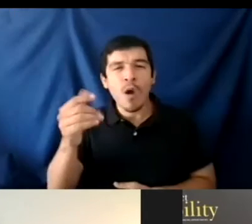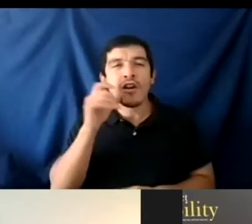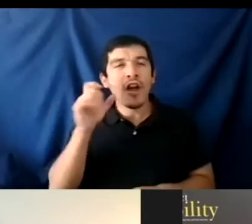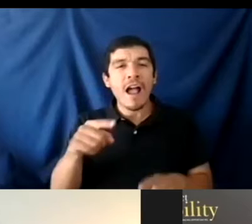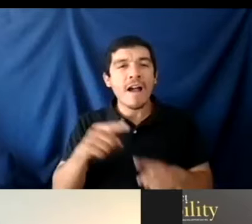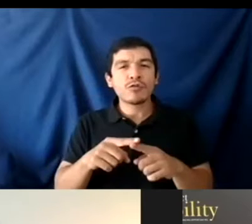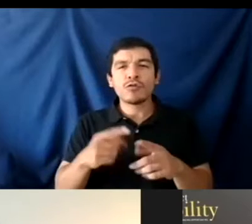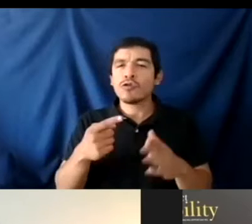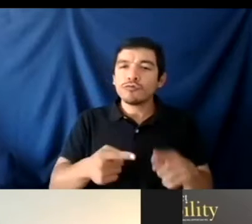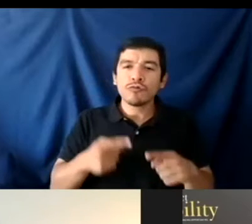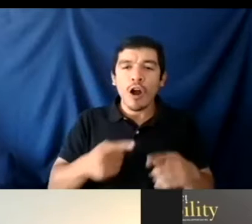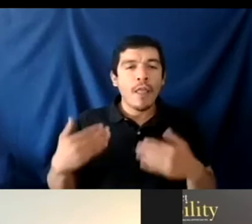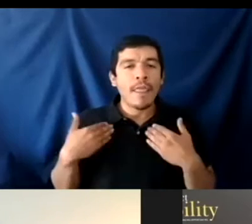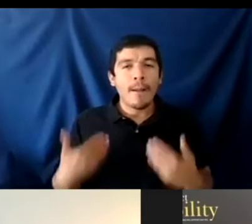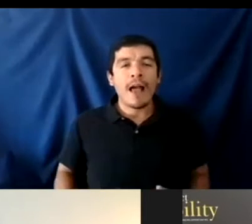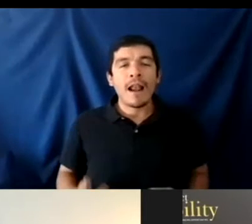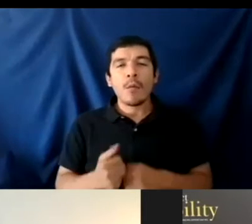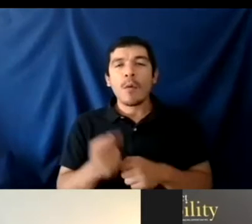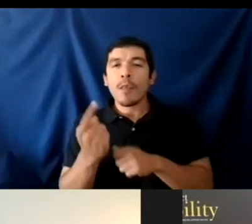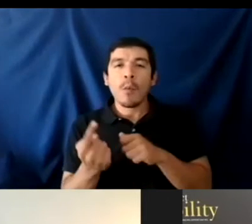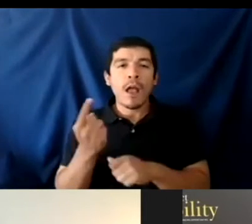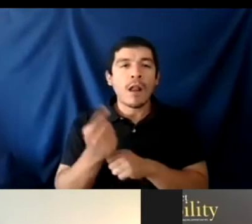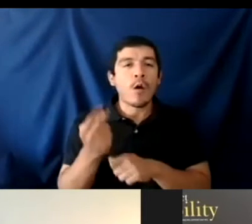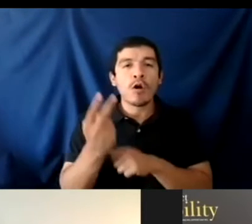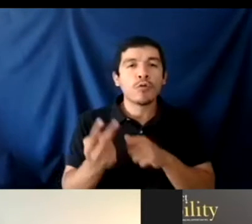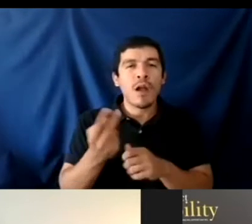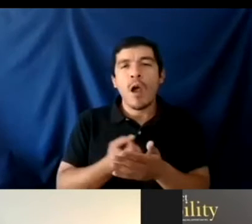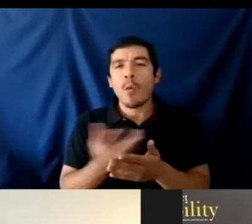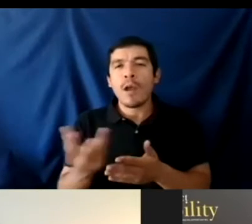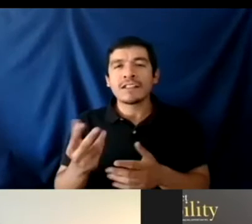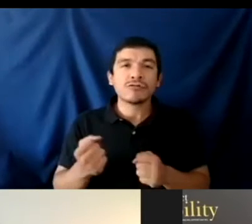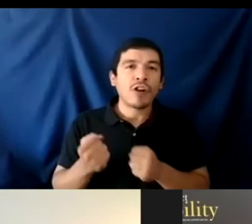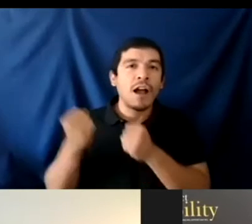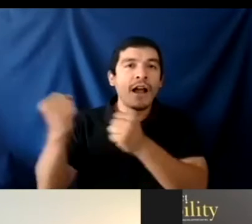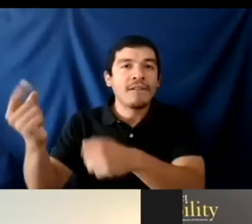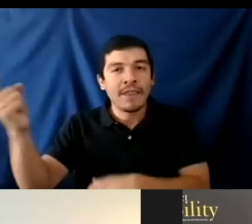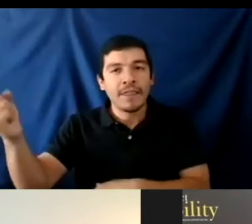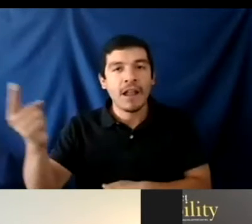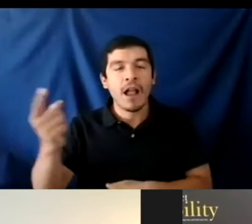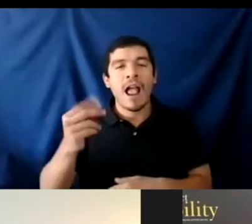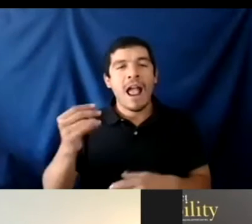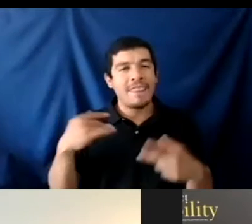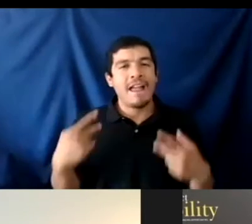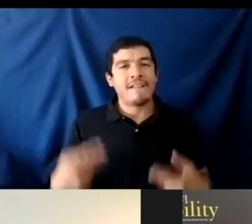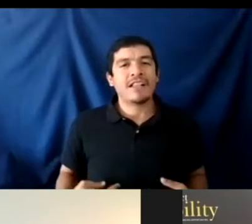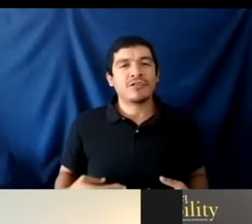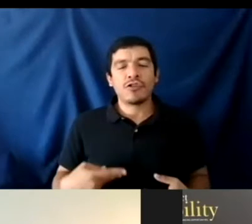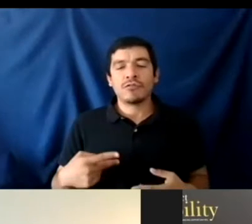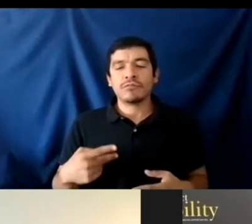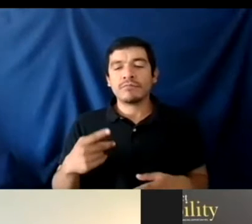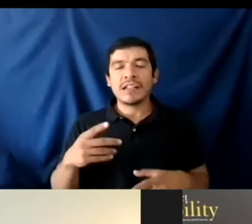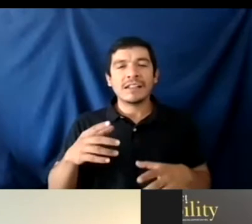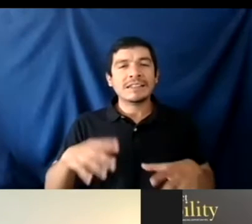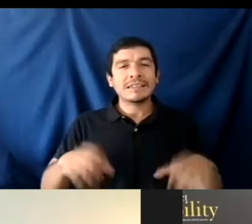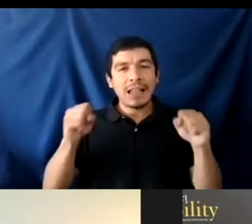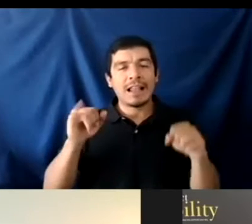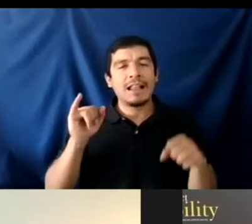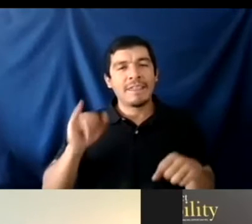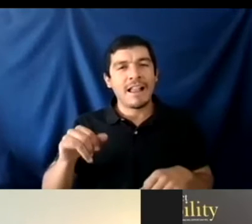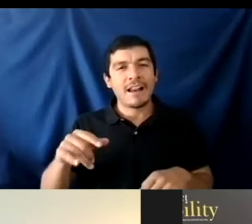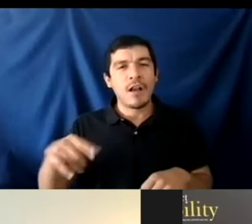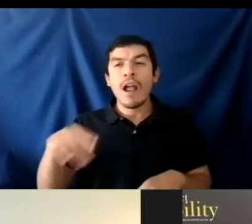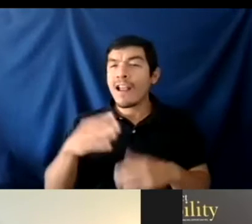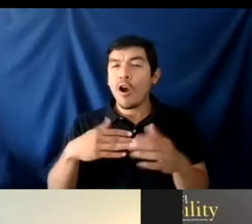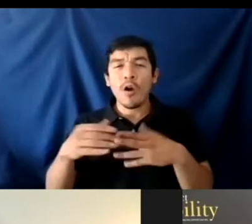body with that hour or 2 hours wasted commuting, and the physical toll that takes, or even just going into a